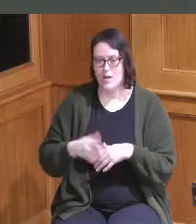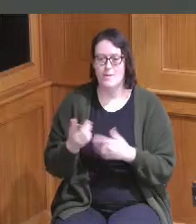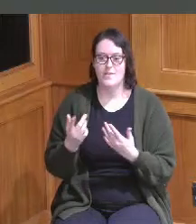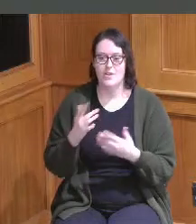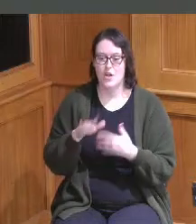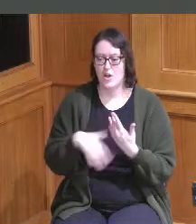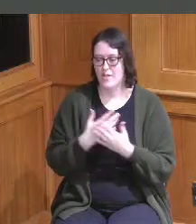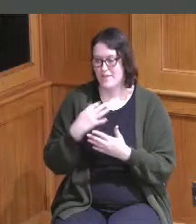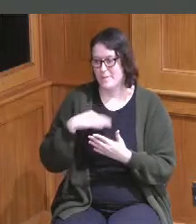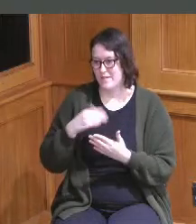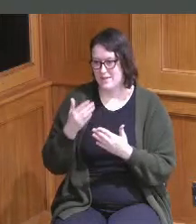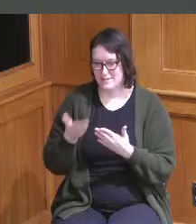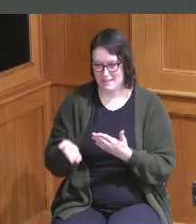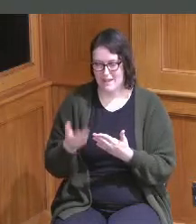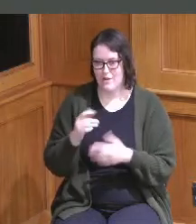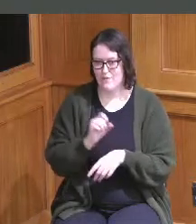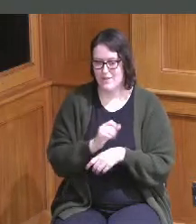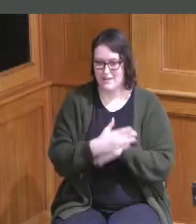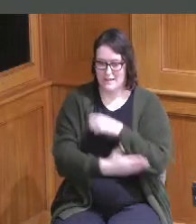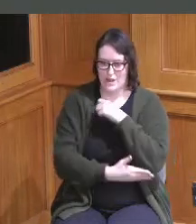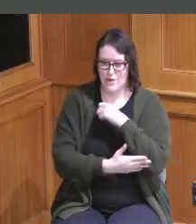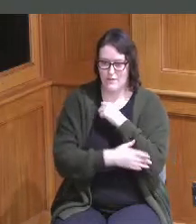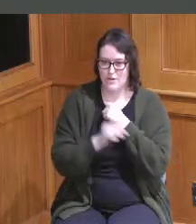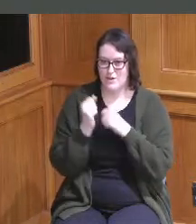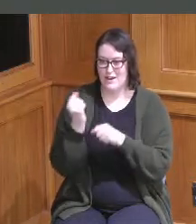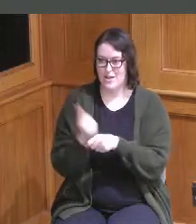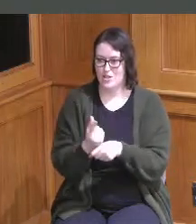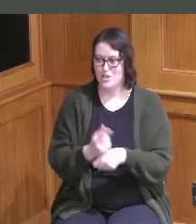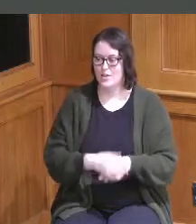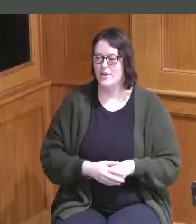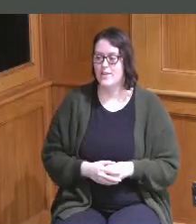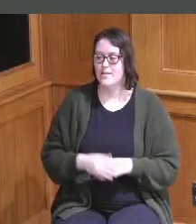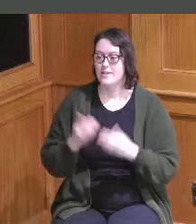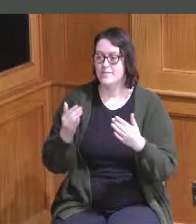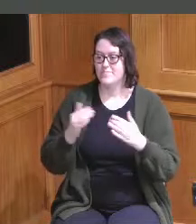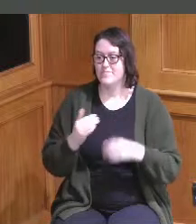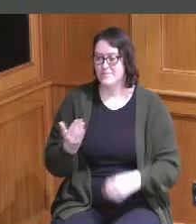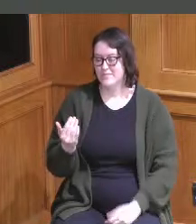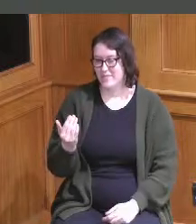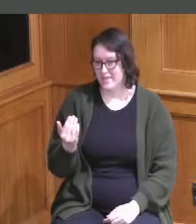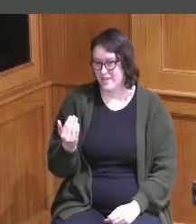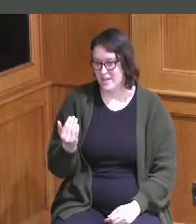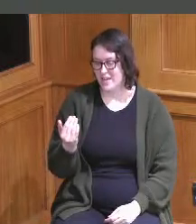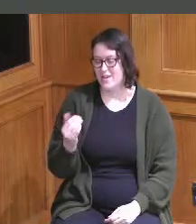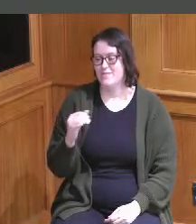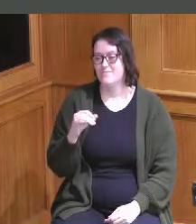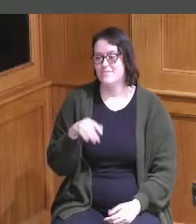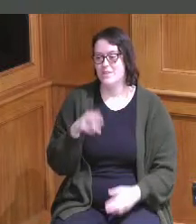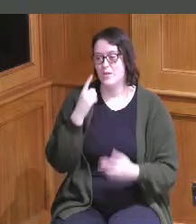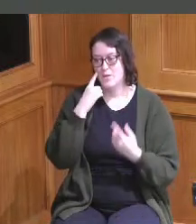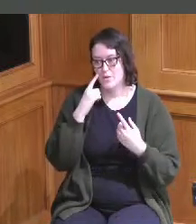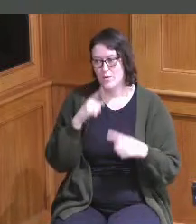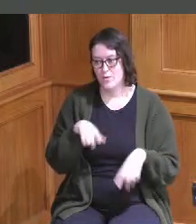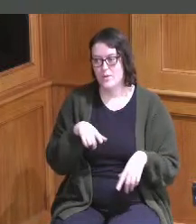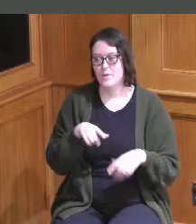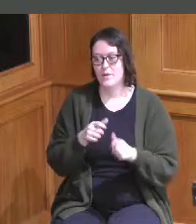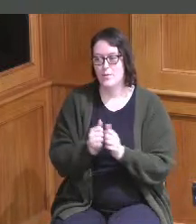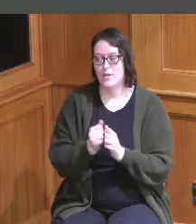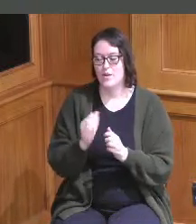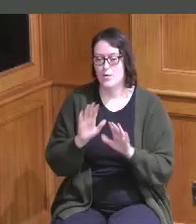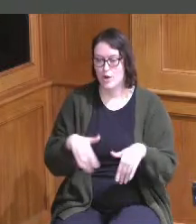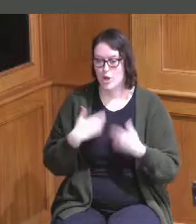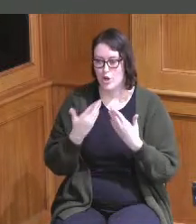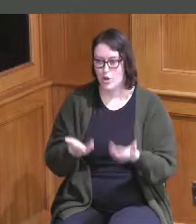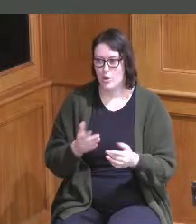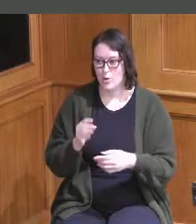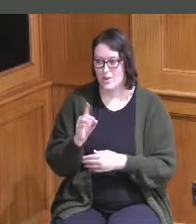of benefits for the county for 2025. Item number 15 is a resolution authorizing a renewal